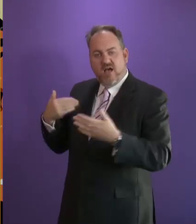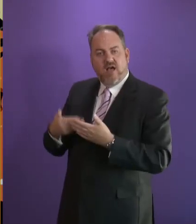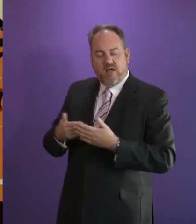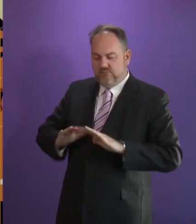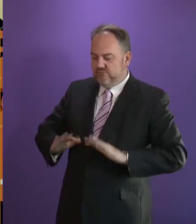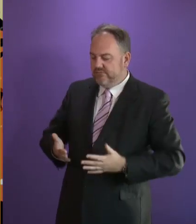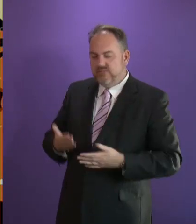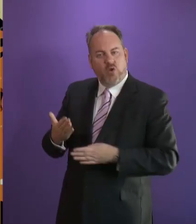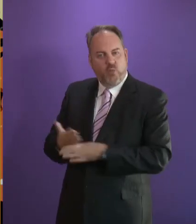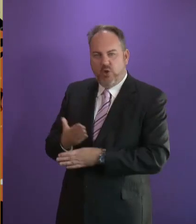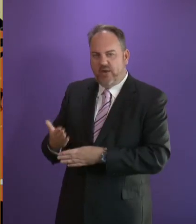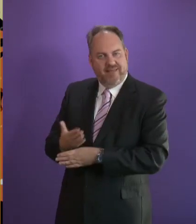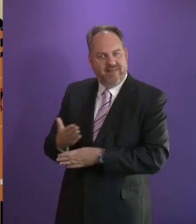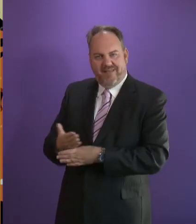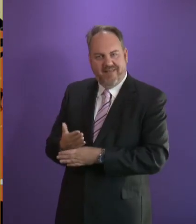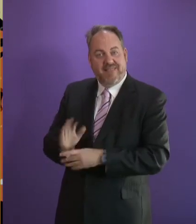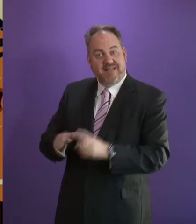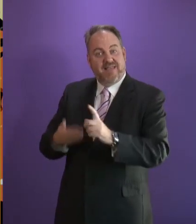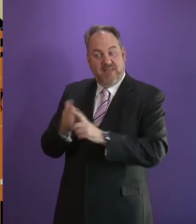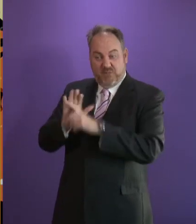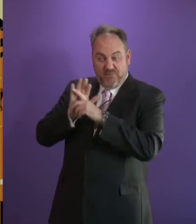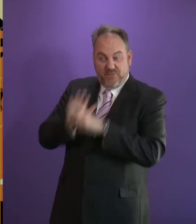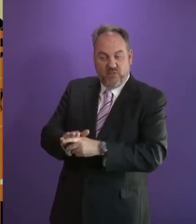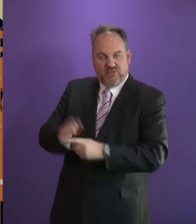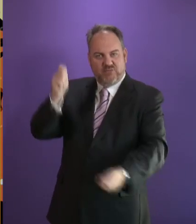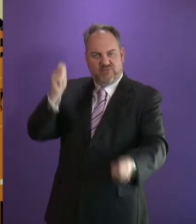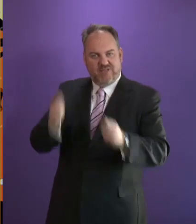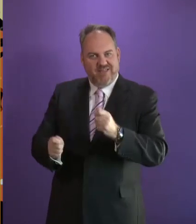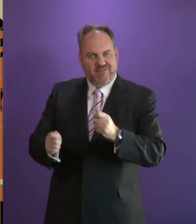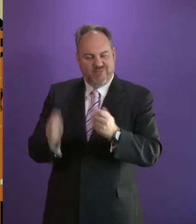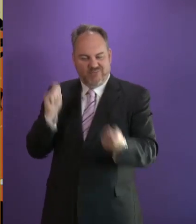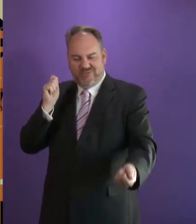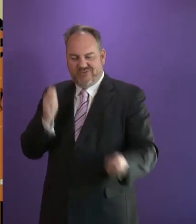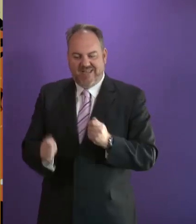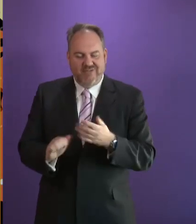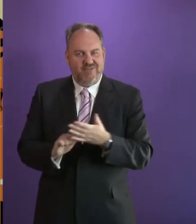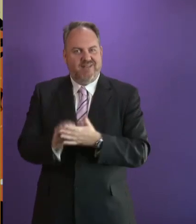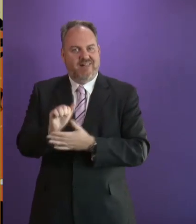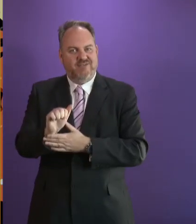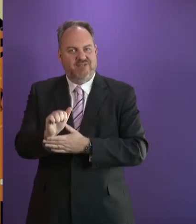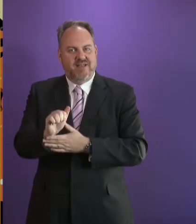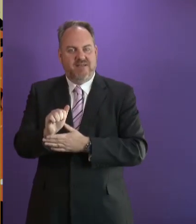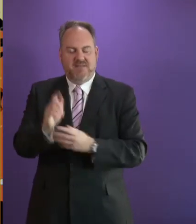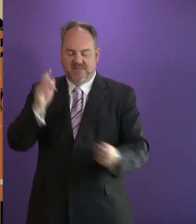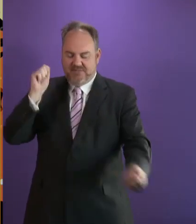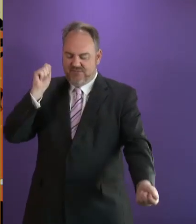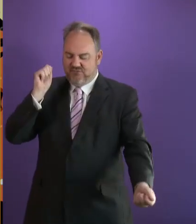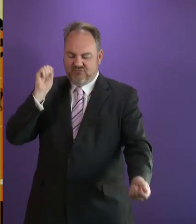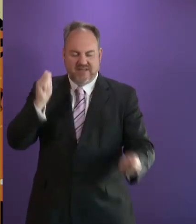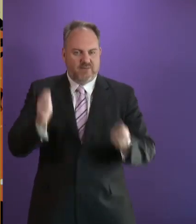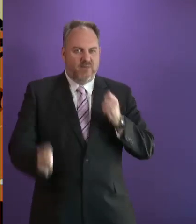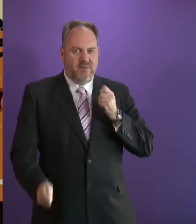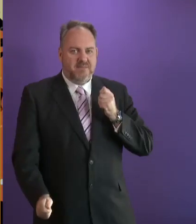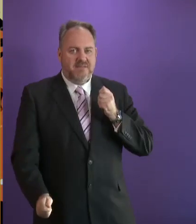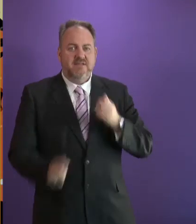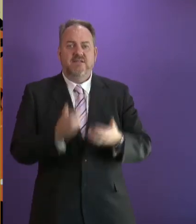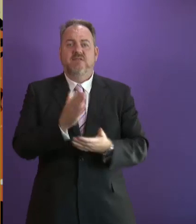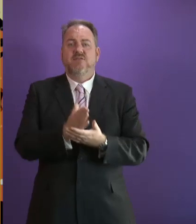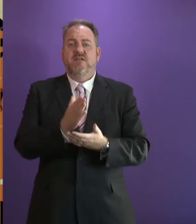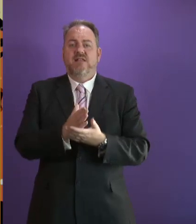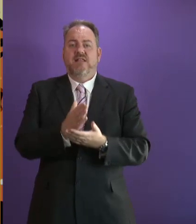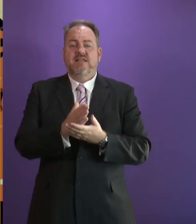That's the purpose, to force your hand. Culture change needs to be transformed. What Women 50/50 wants to see